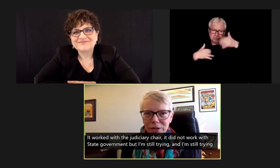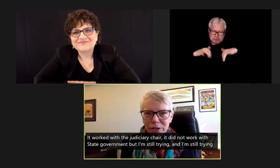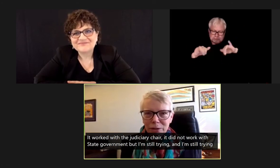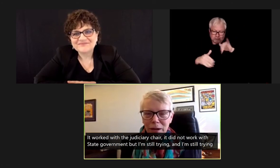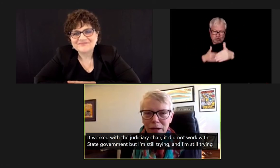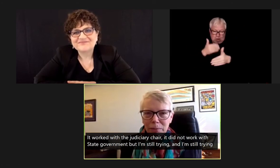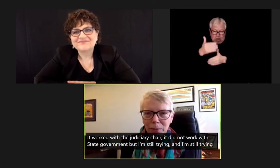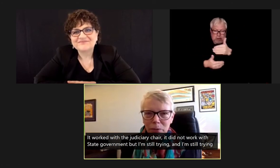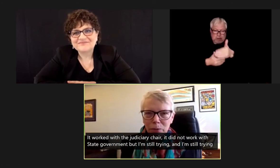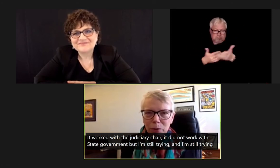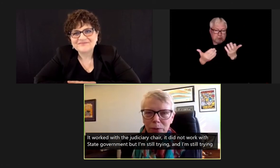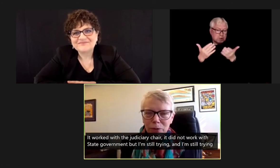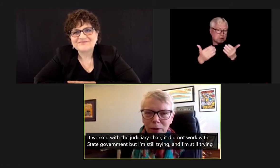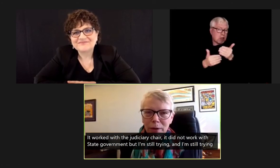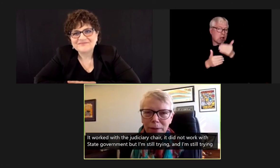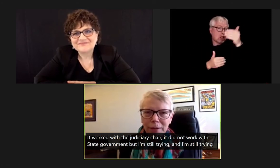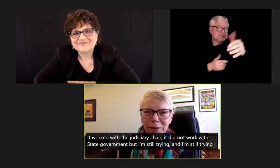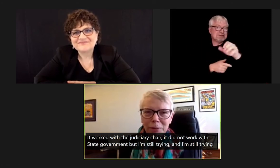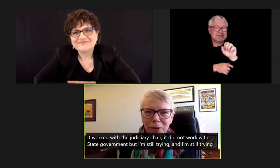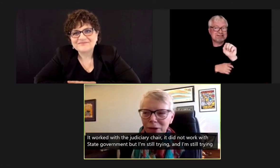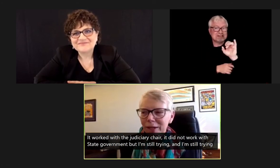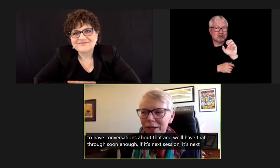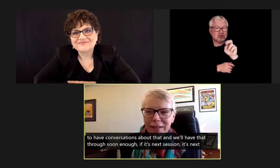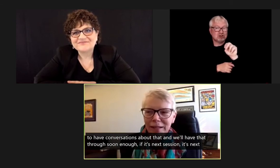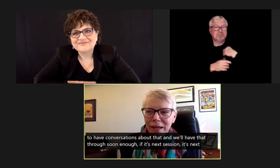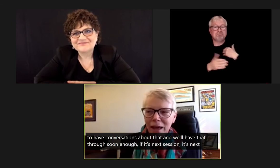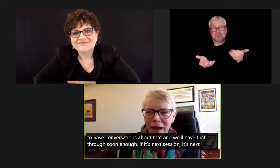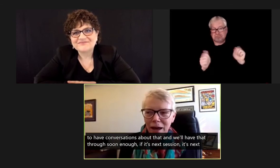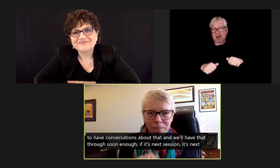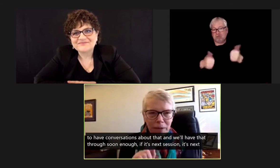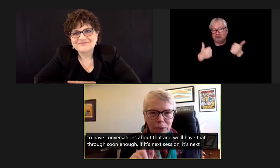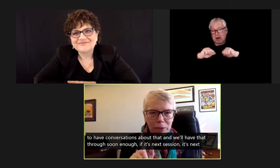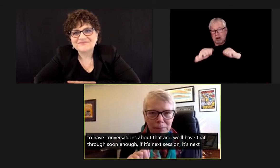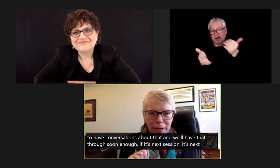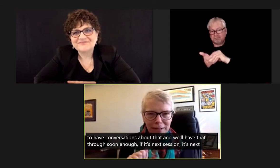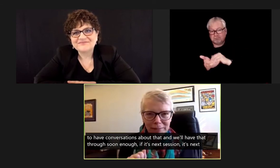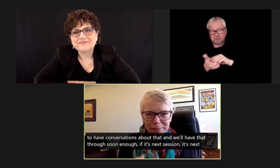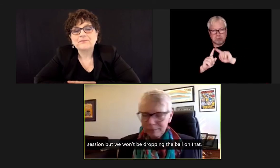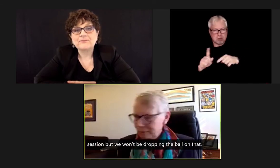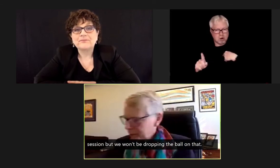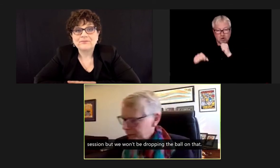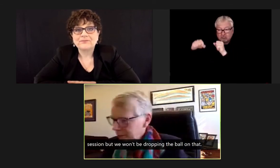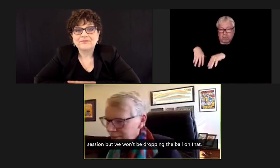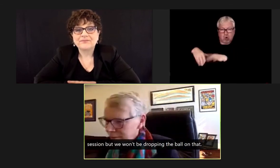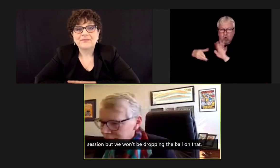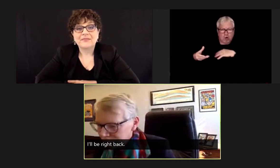next session, but we won't be dropping the ball on that. I'll be right back.